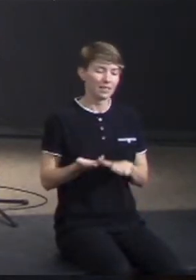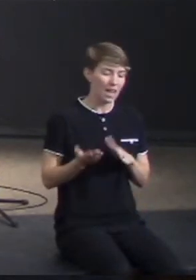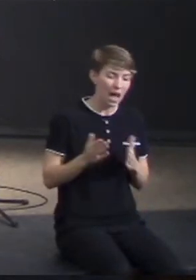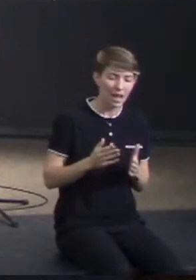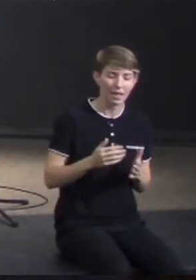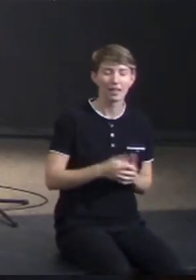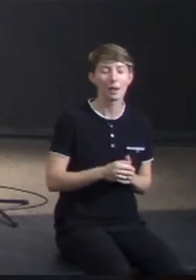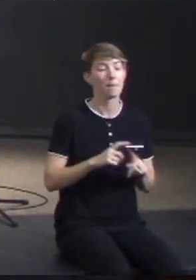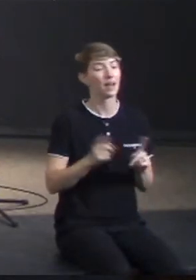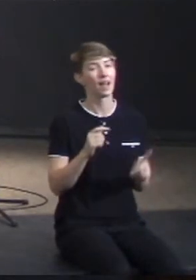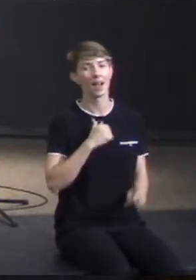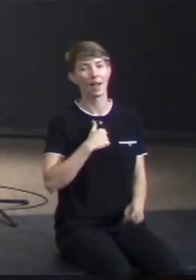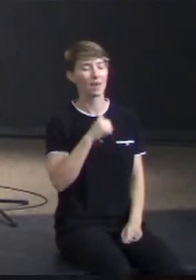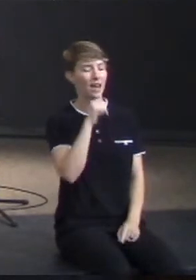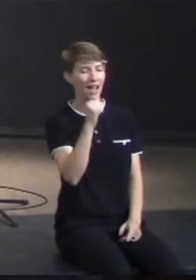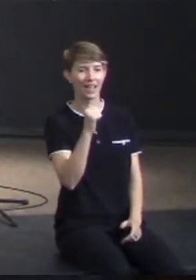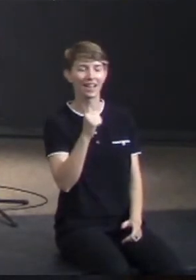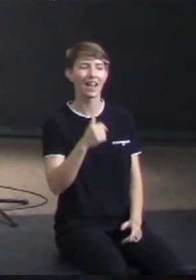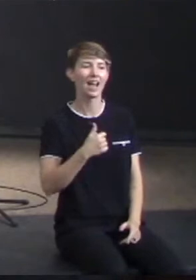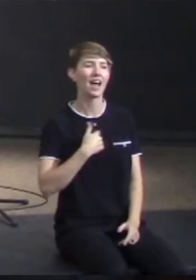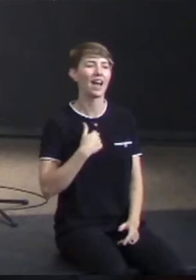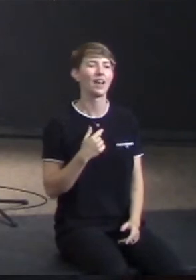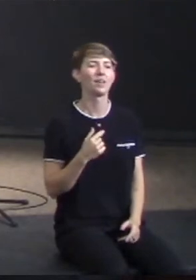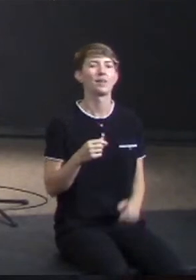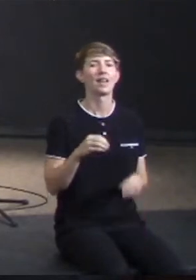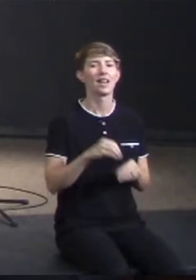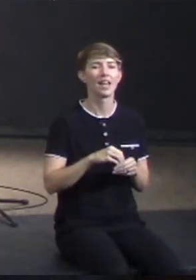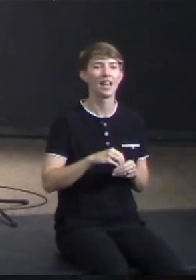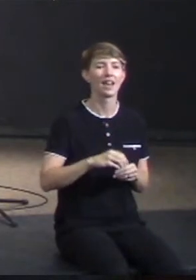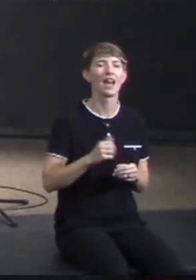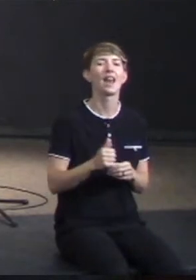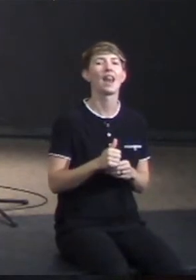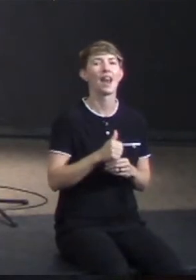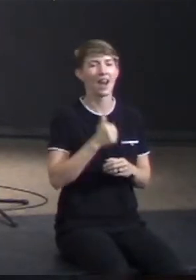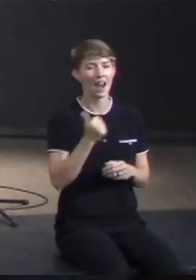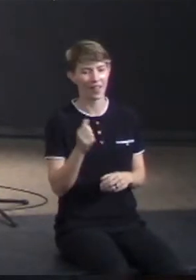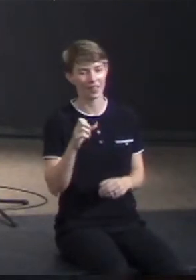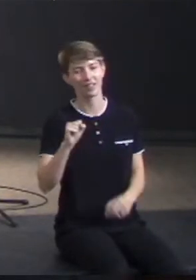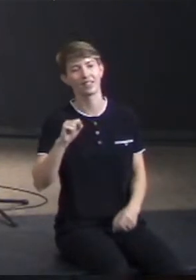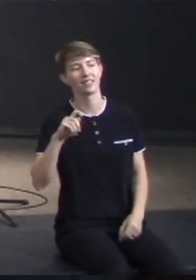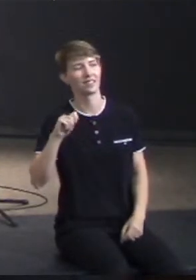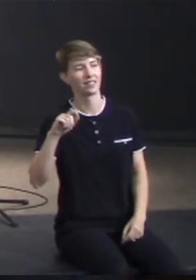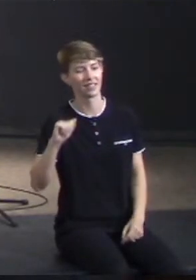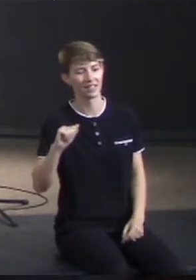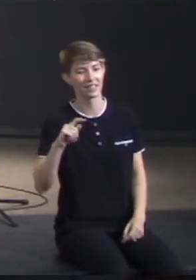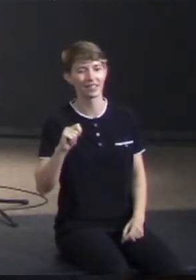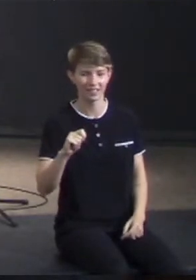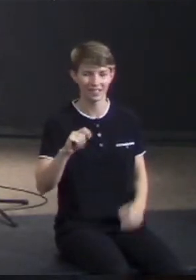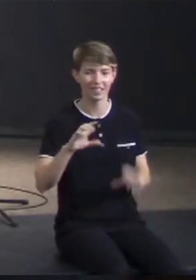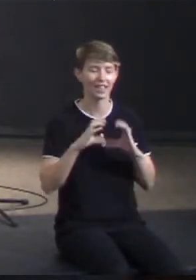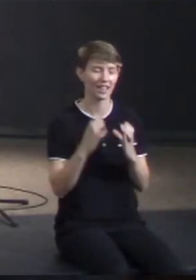But I'm not. I'm in another statistics class this semester, you know? So